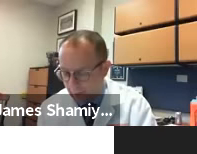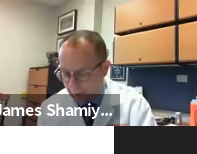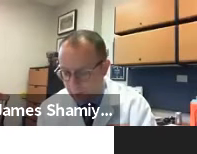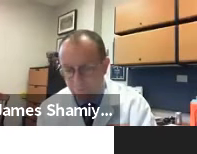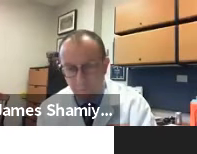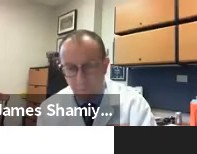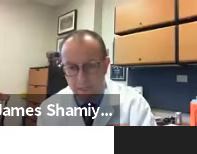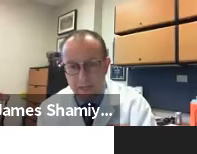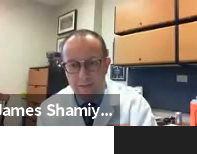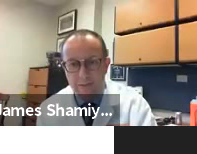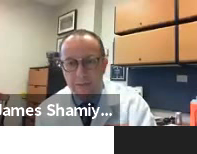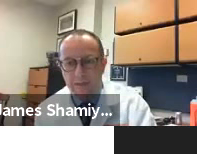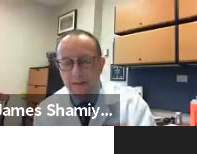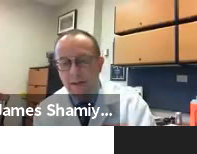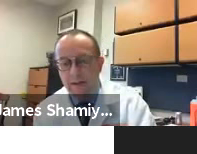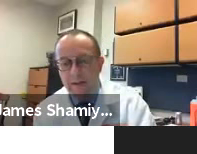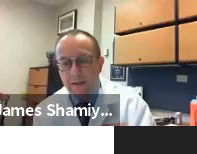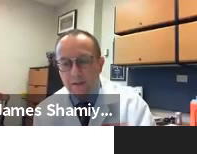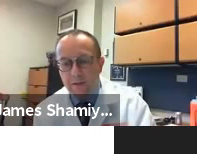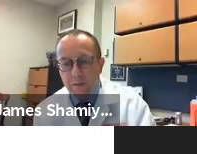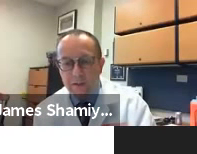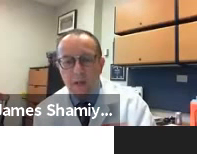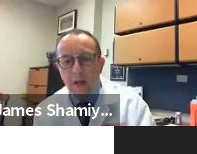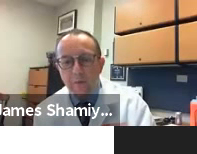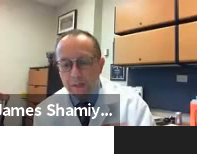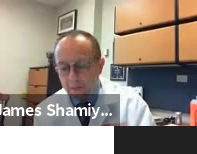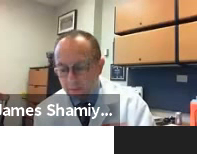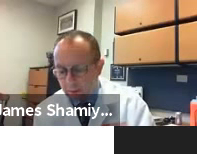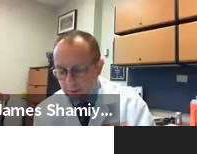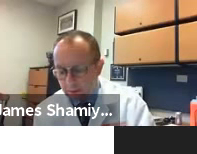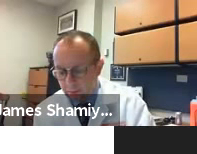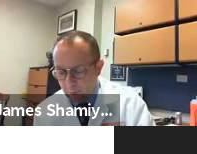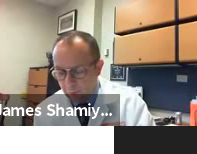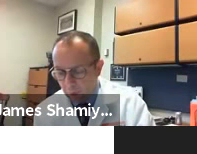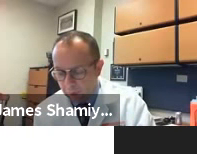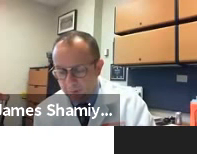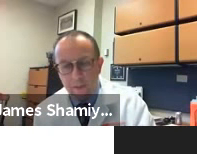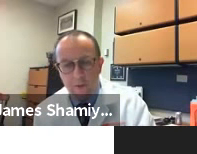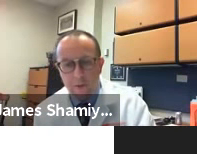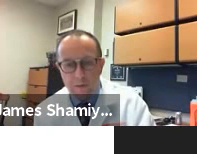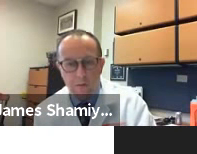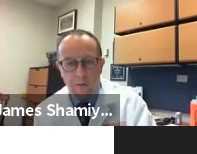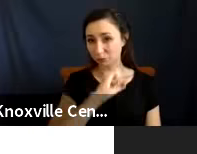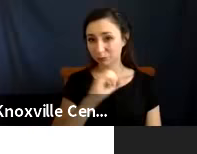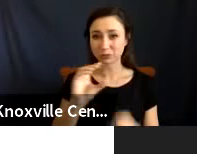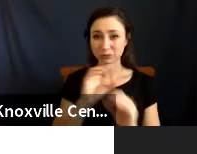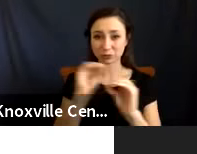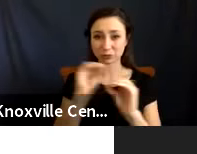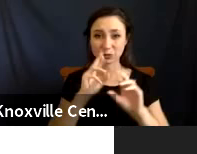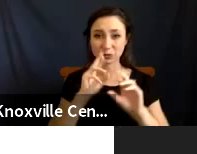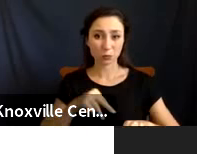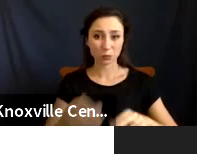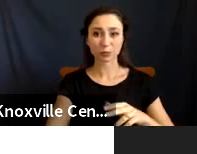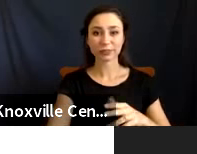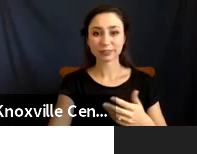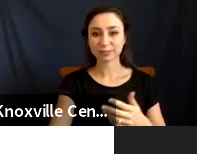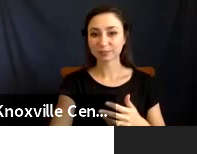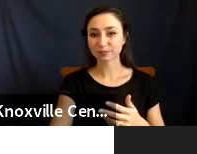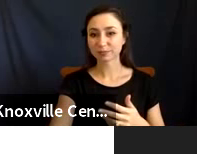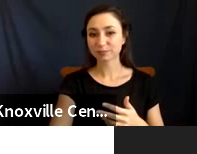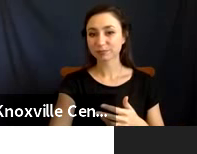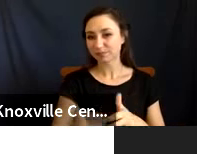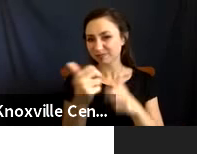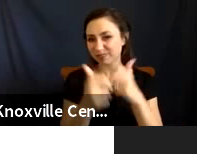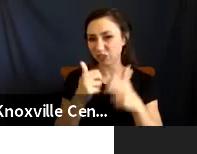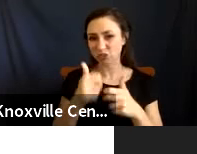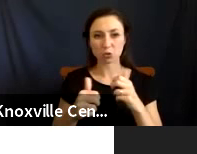for the last 4 days, assuming there's not been reporting issues or lack of reporting.